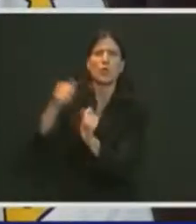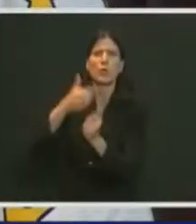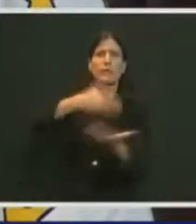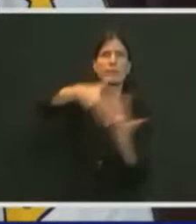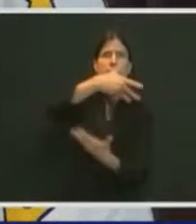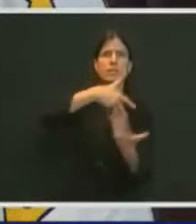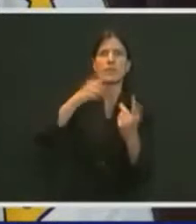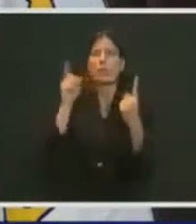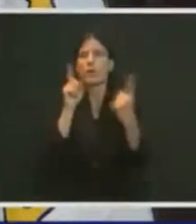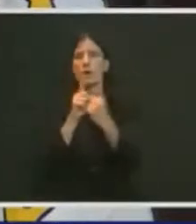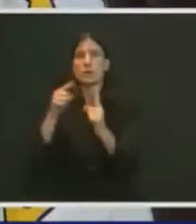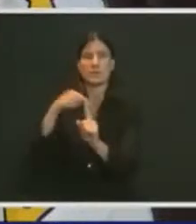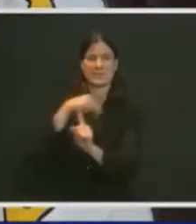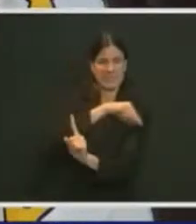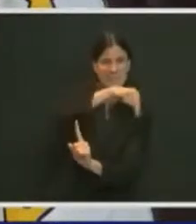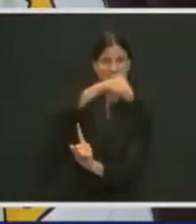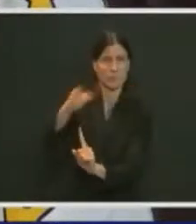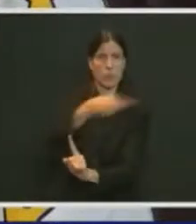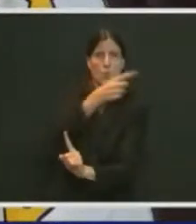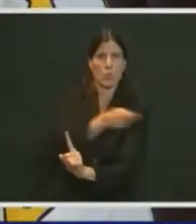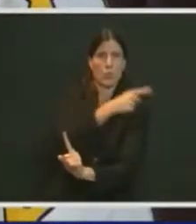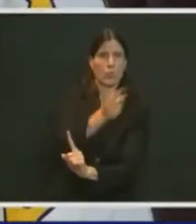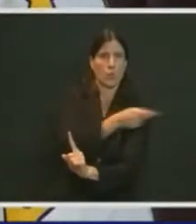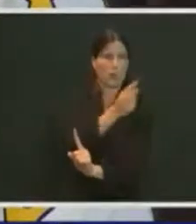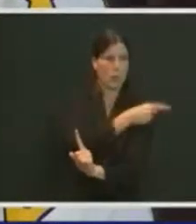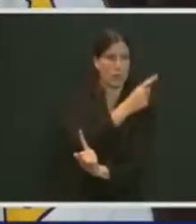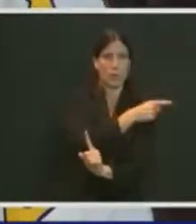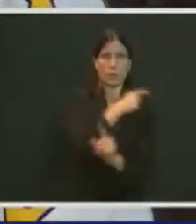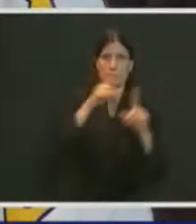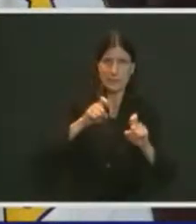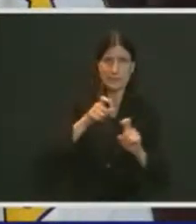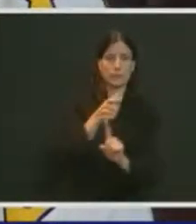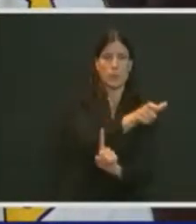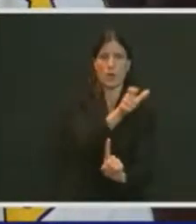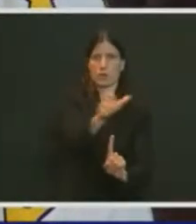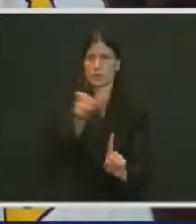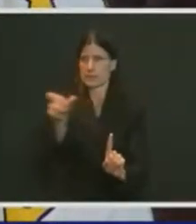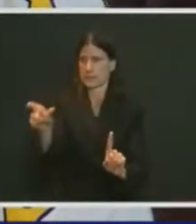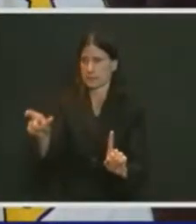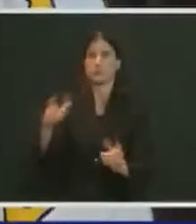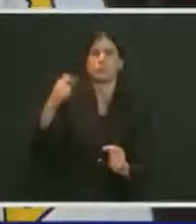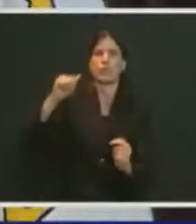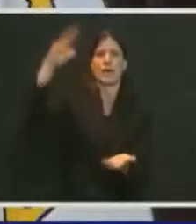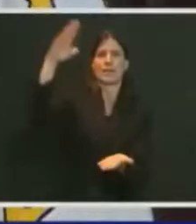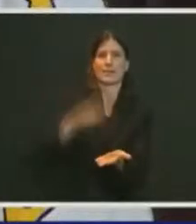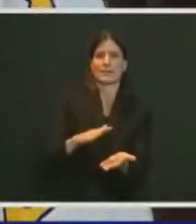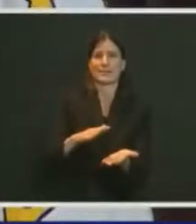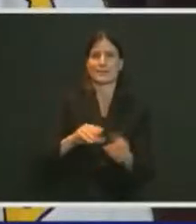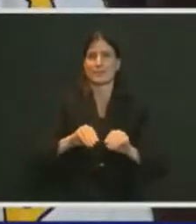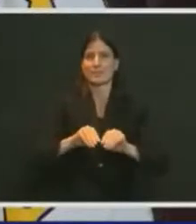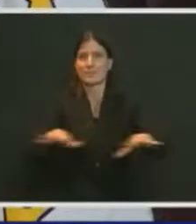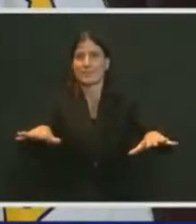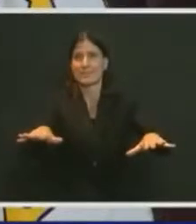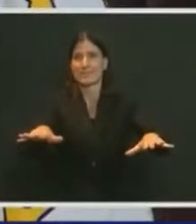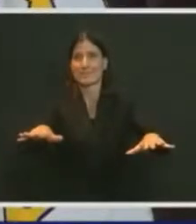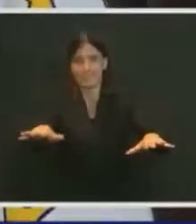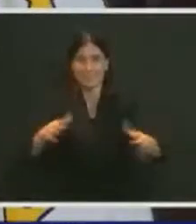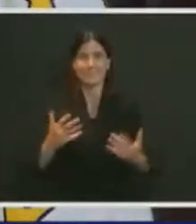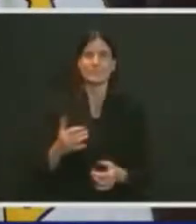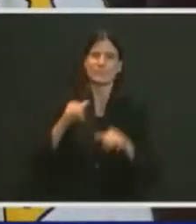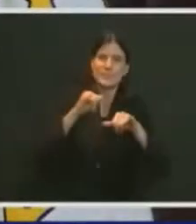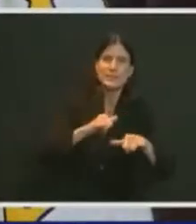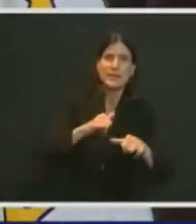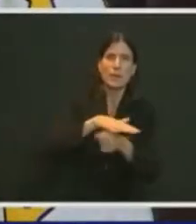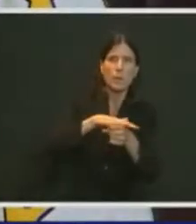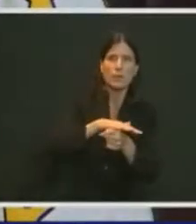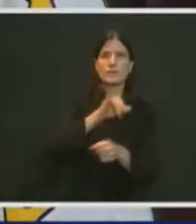into isolation, identify their contacts, and get them quarantined so that they can stay local, stay close to